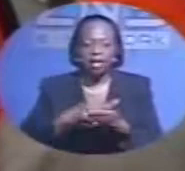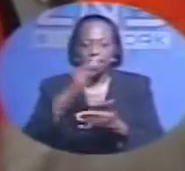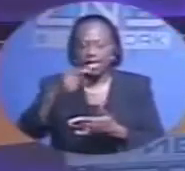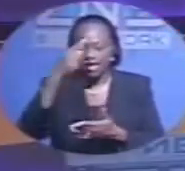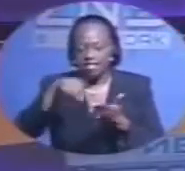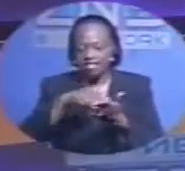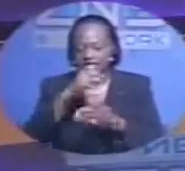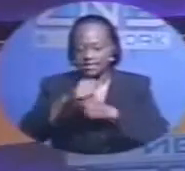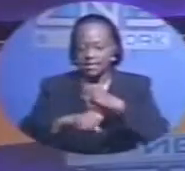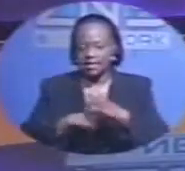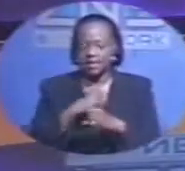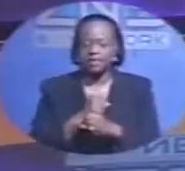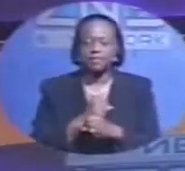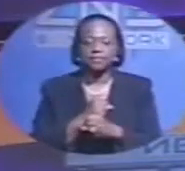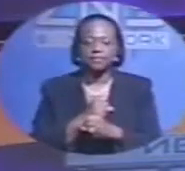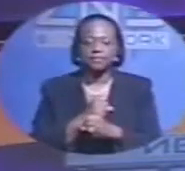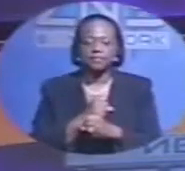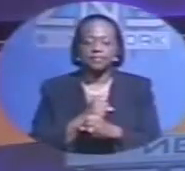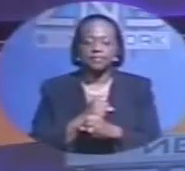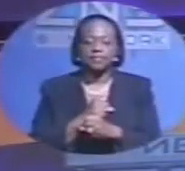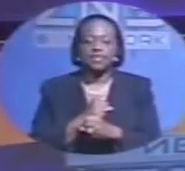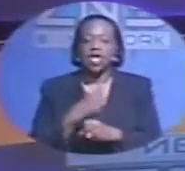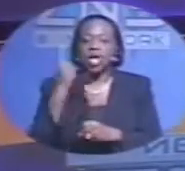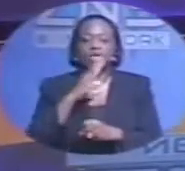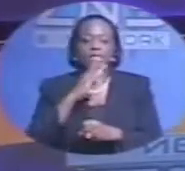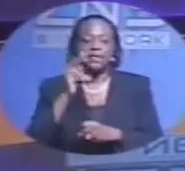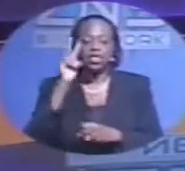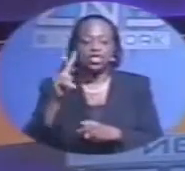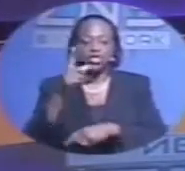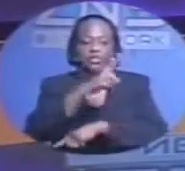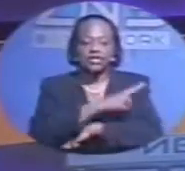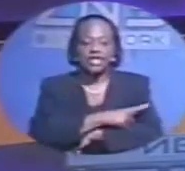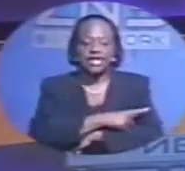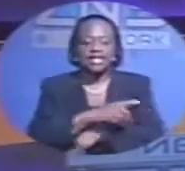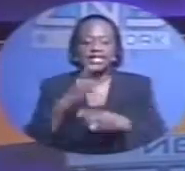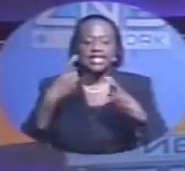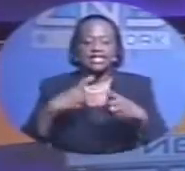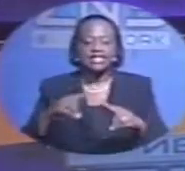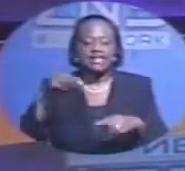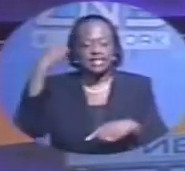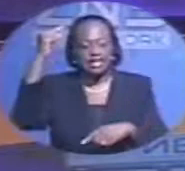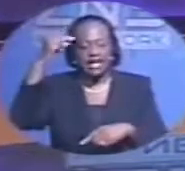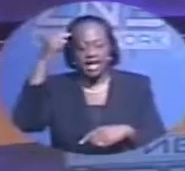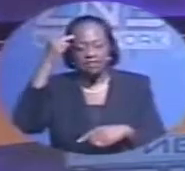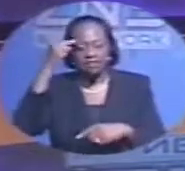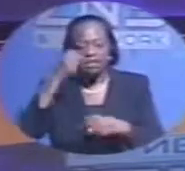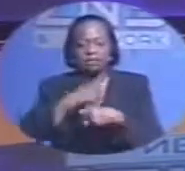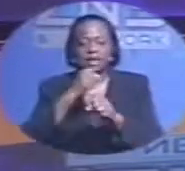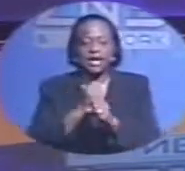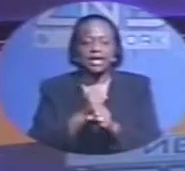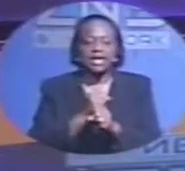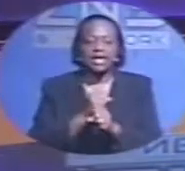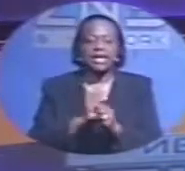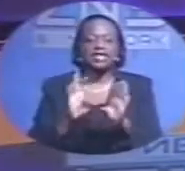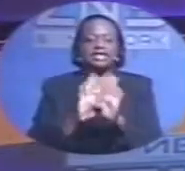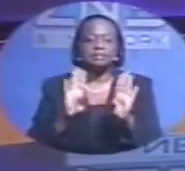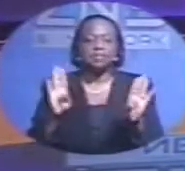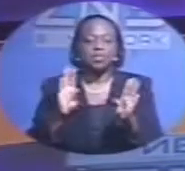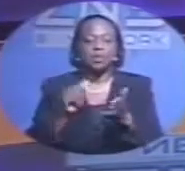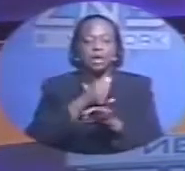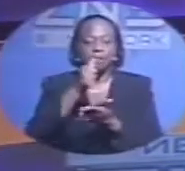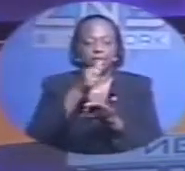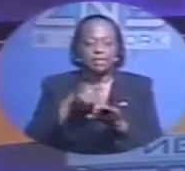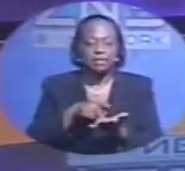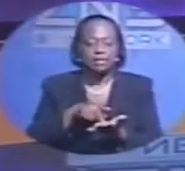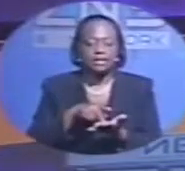year. Now, it's only been 2 days since the government announced its statutory board appointments, which have raised questions in